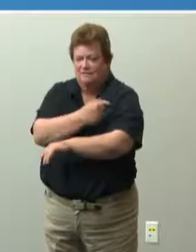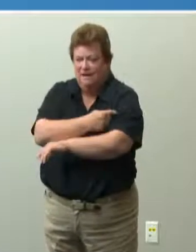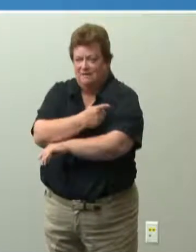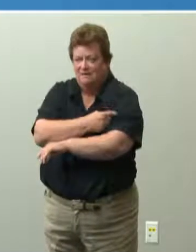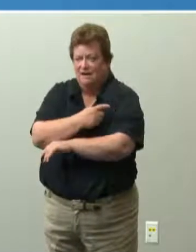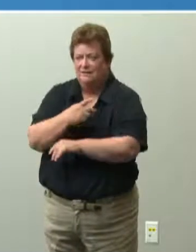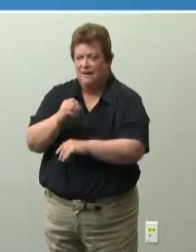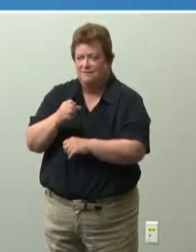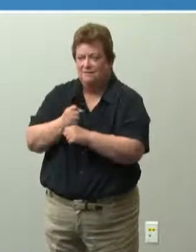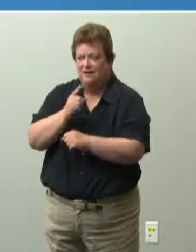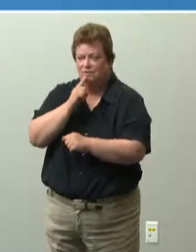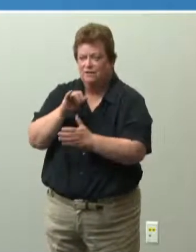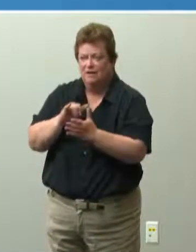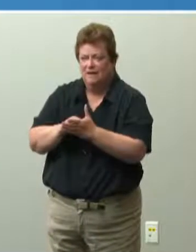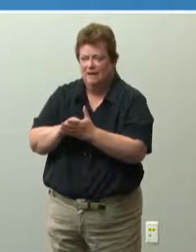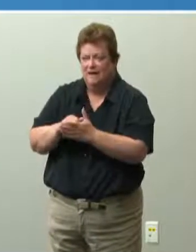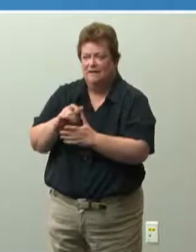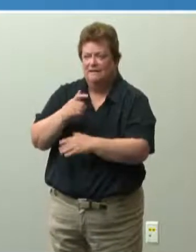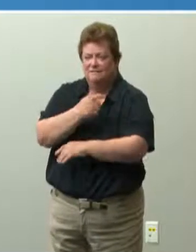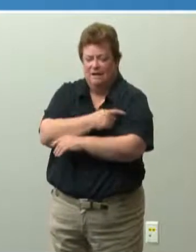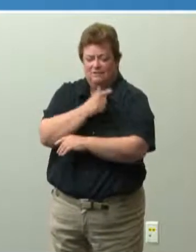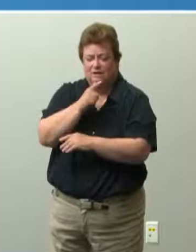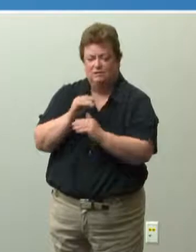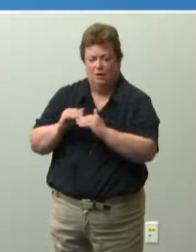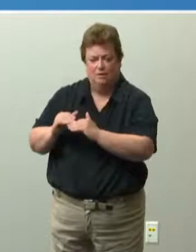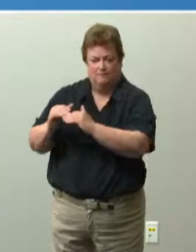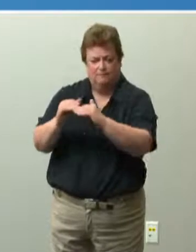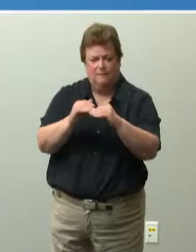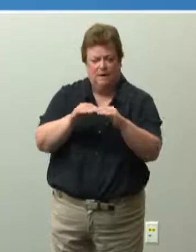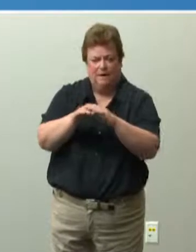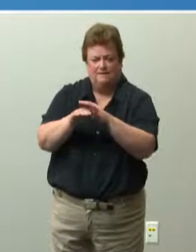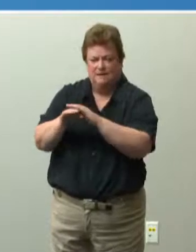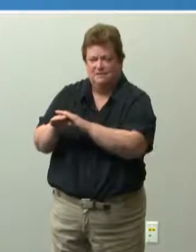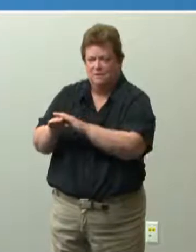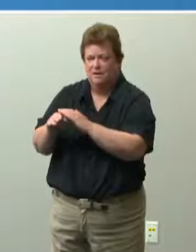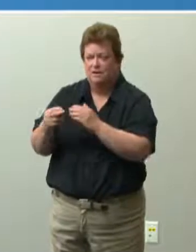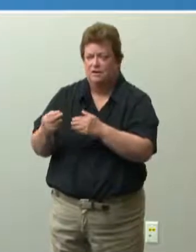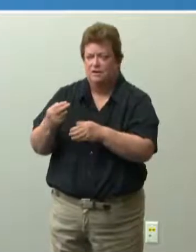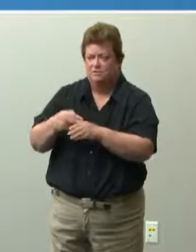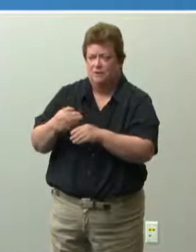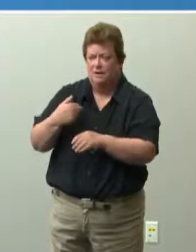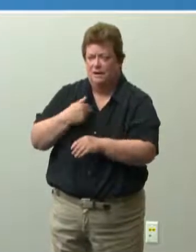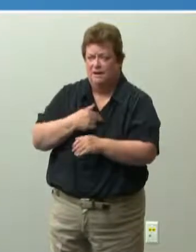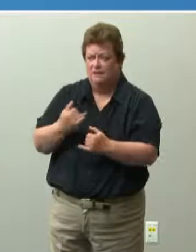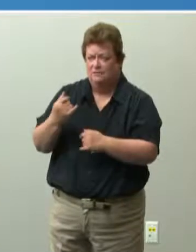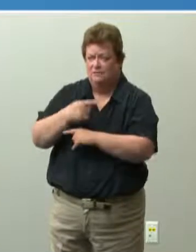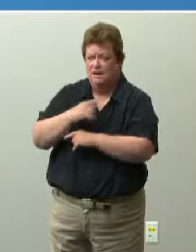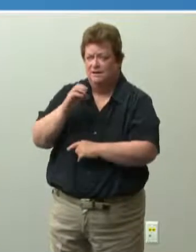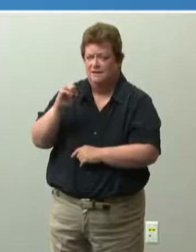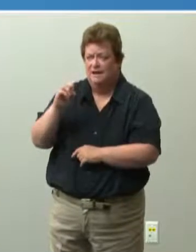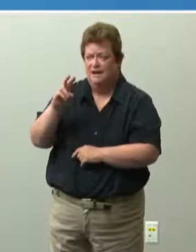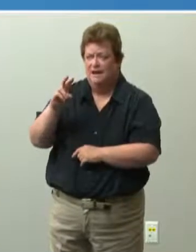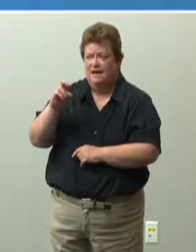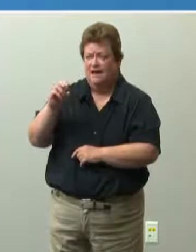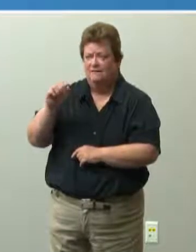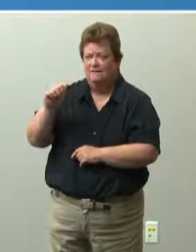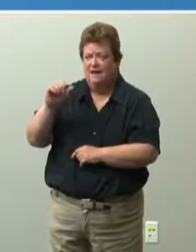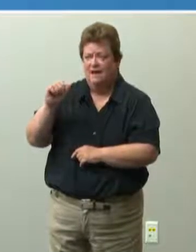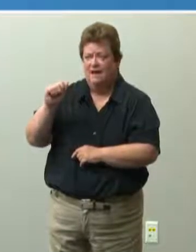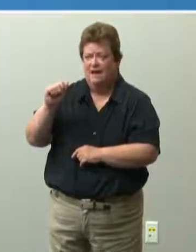are equitably accessible. Joining us today are Eva Ayala, a health